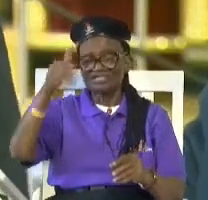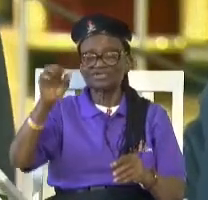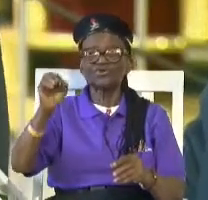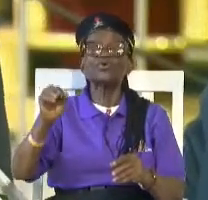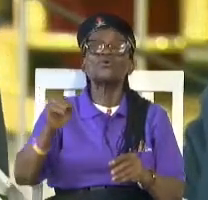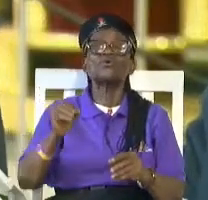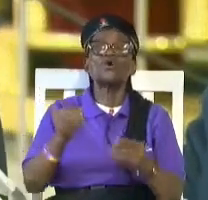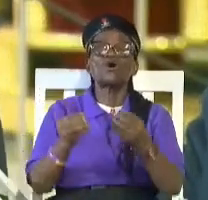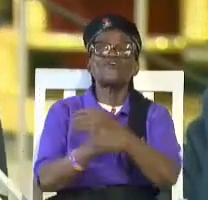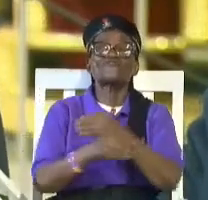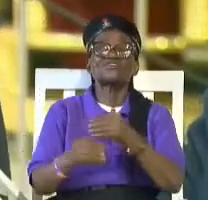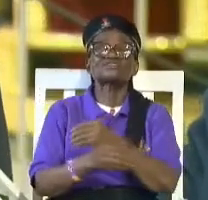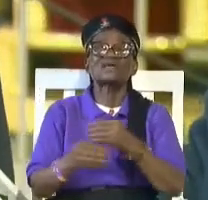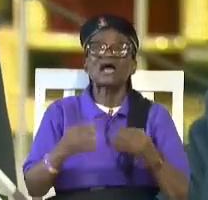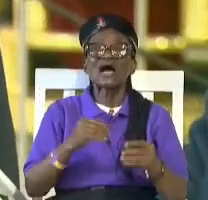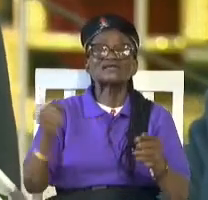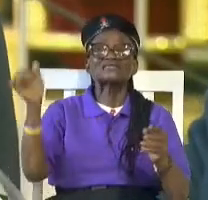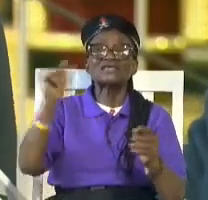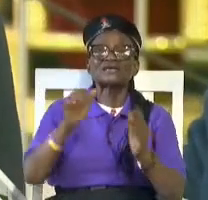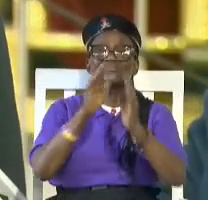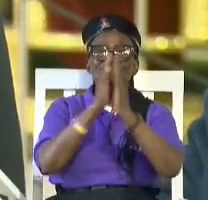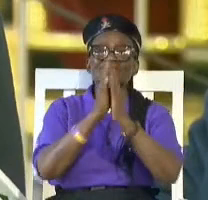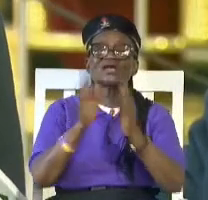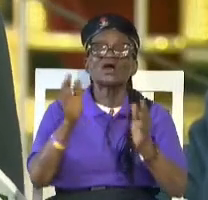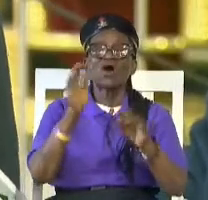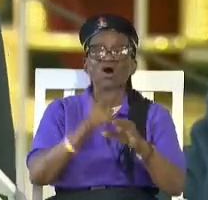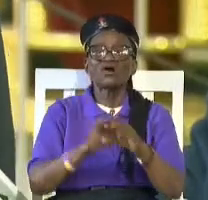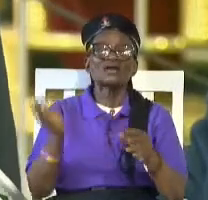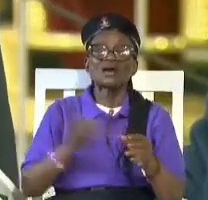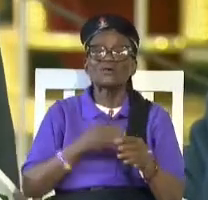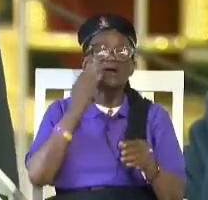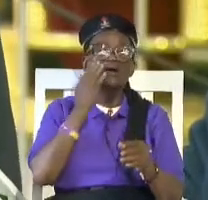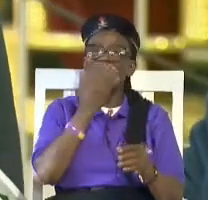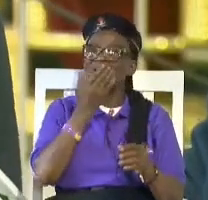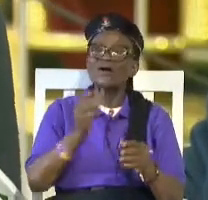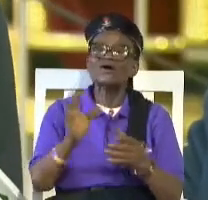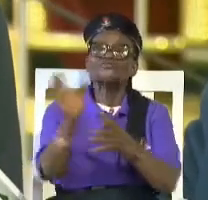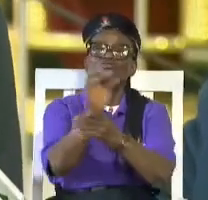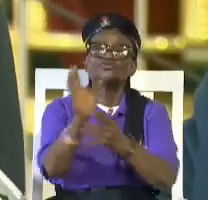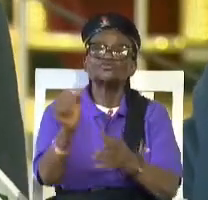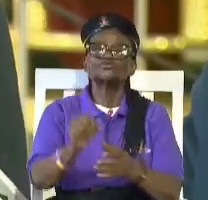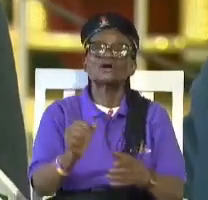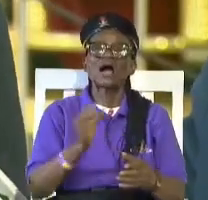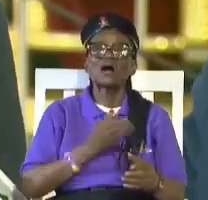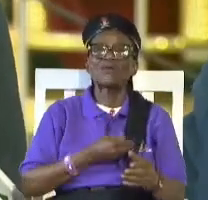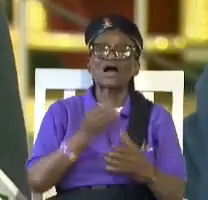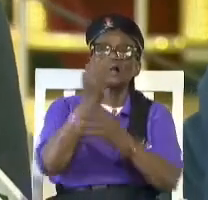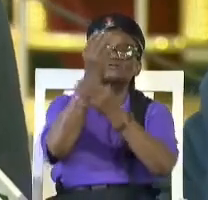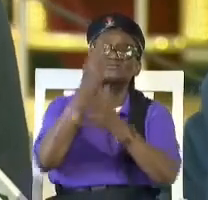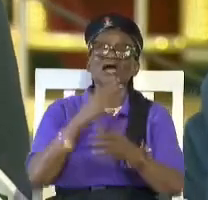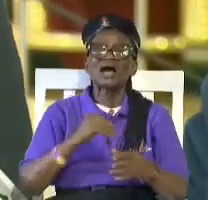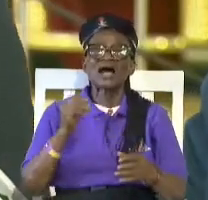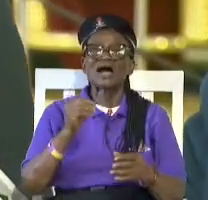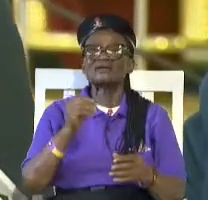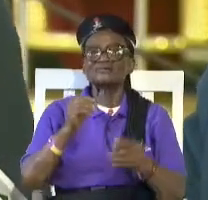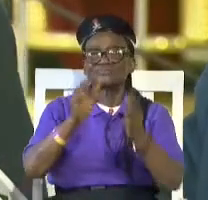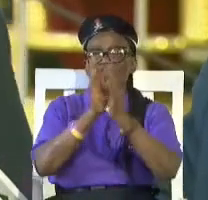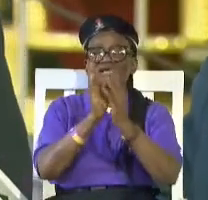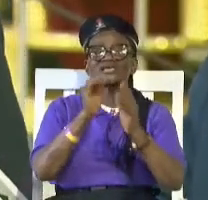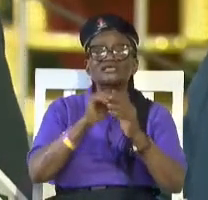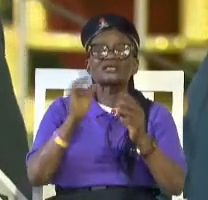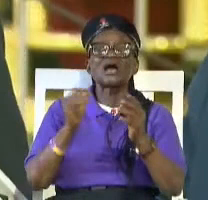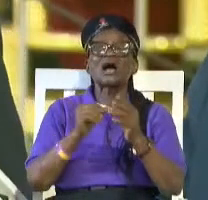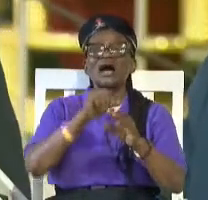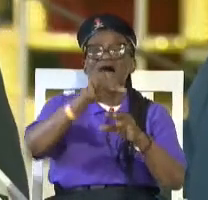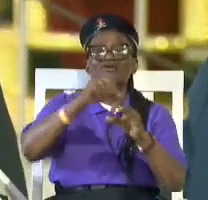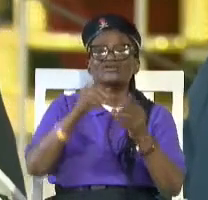delegates. And they prayed on our handkerchiefs. He shook our hands. And he prayed on our anointing oil. I took